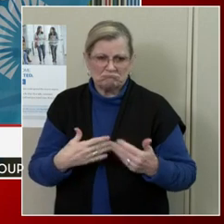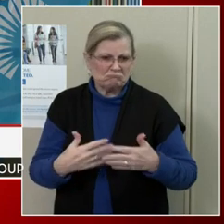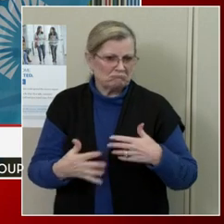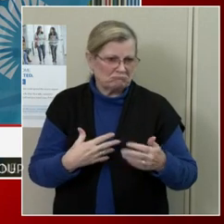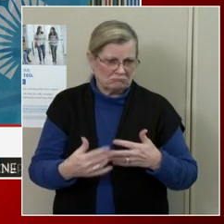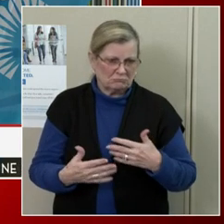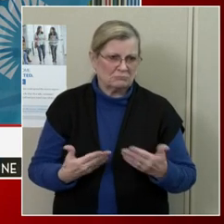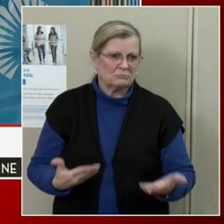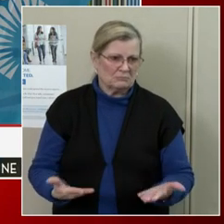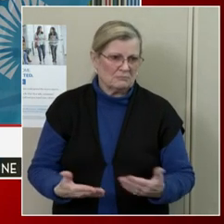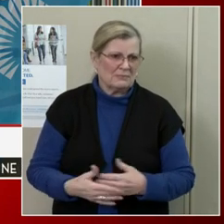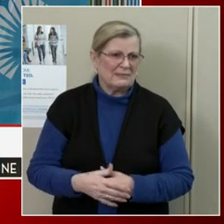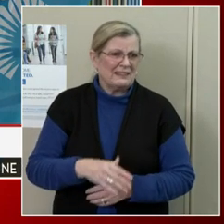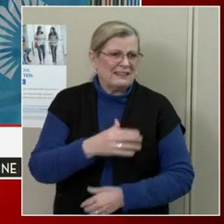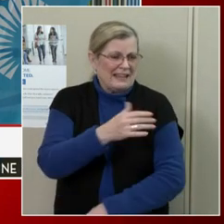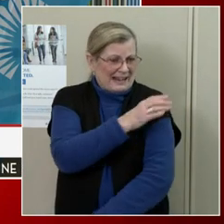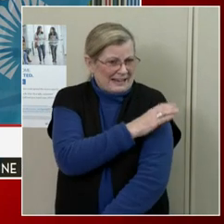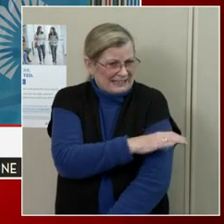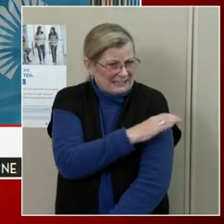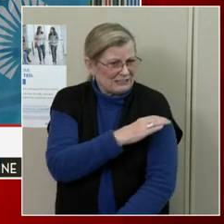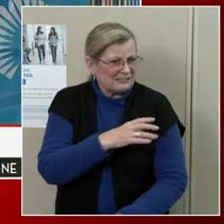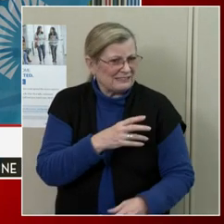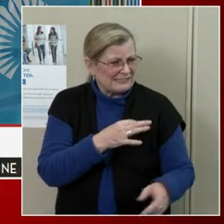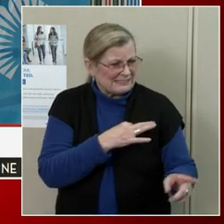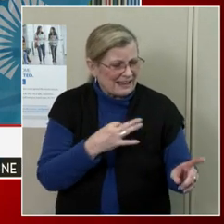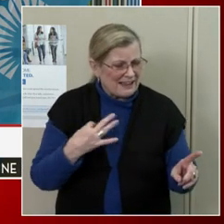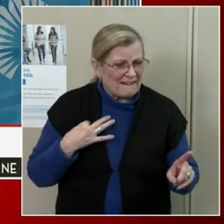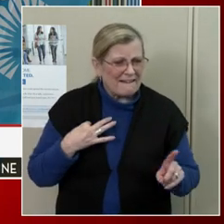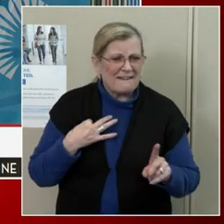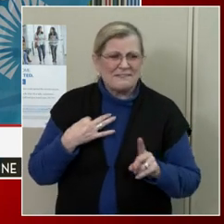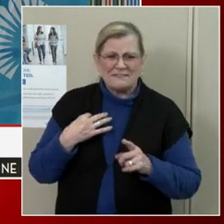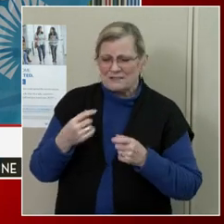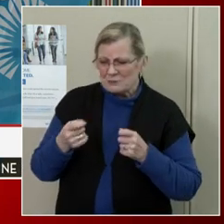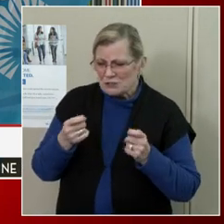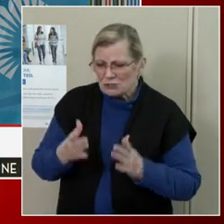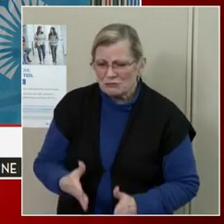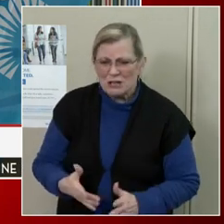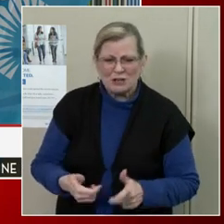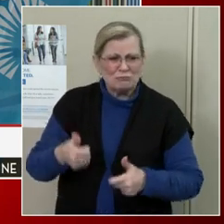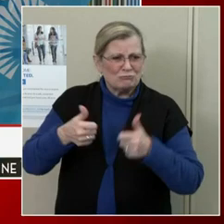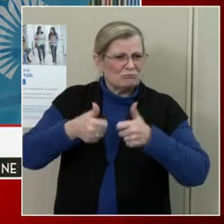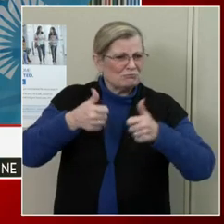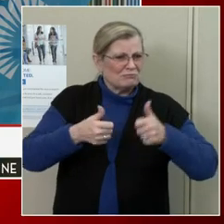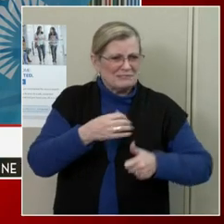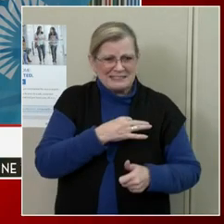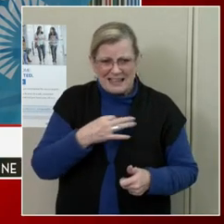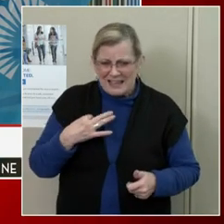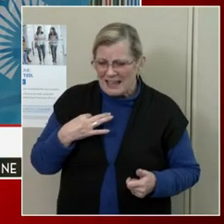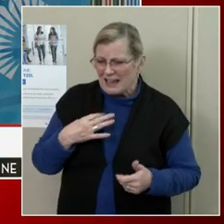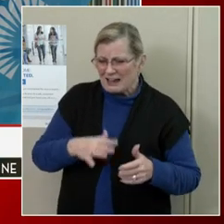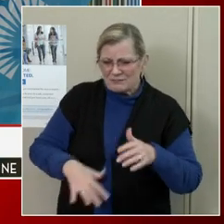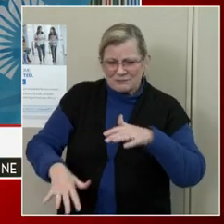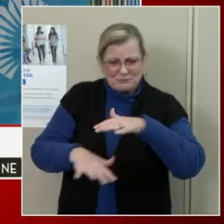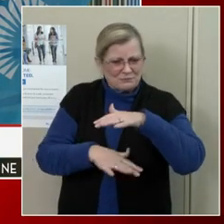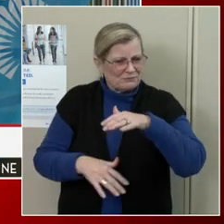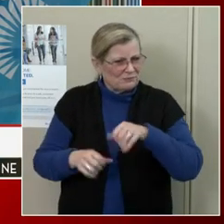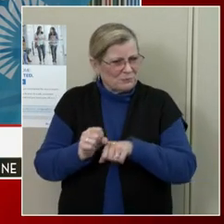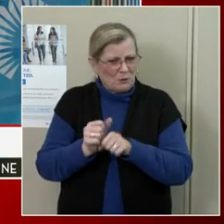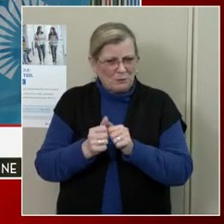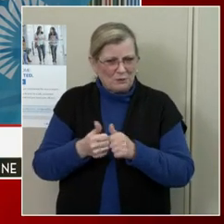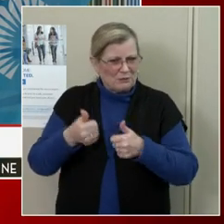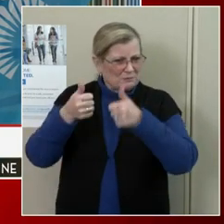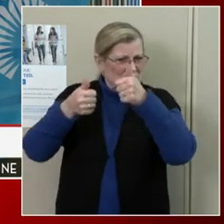staff here and administrative staff who have made this possible, and the folks who have helped get us the